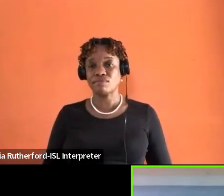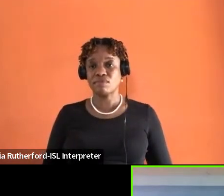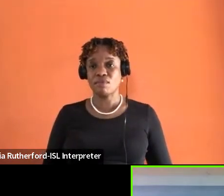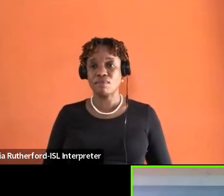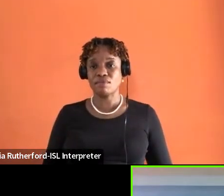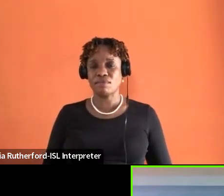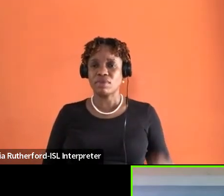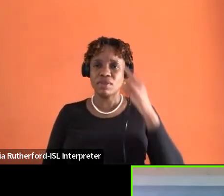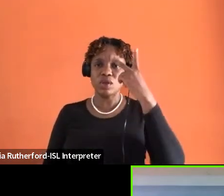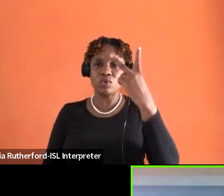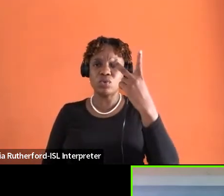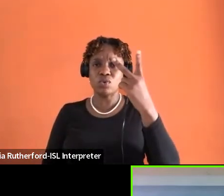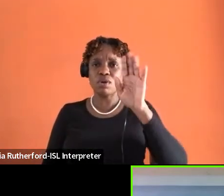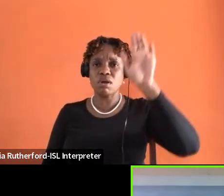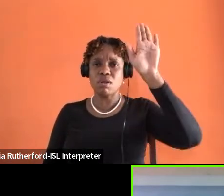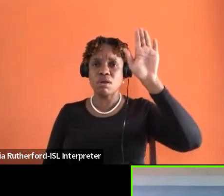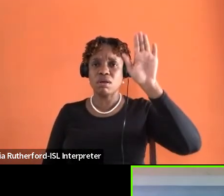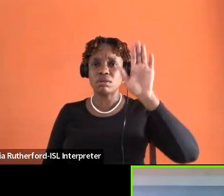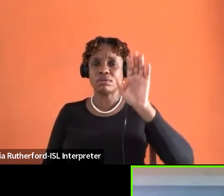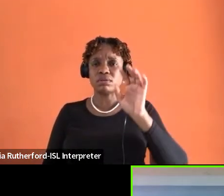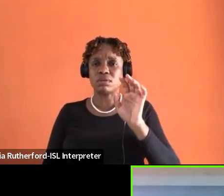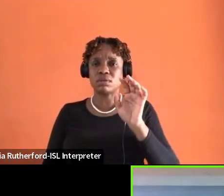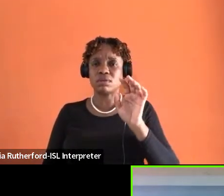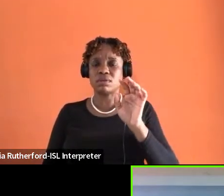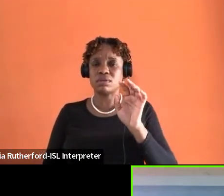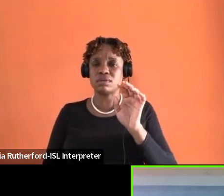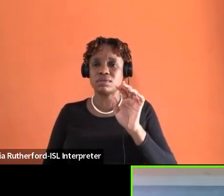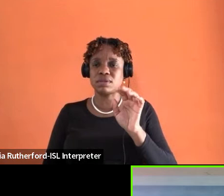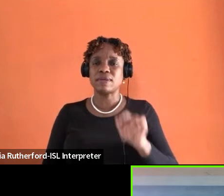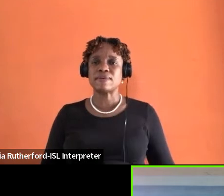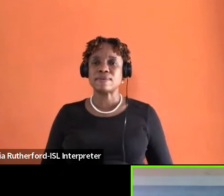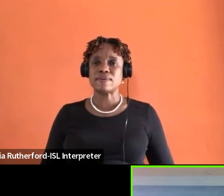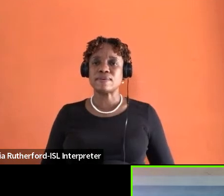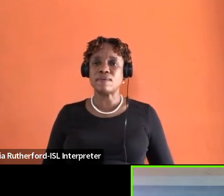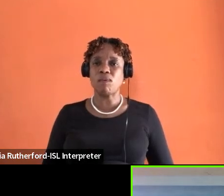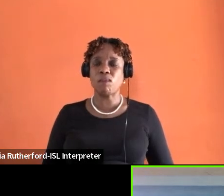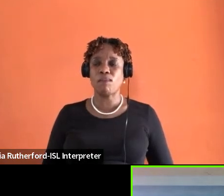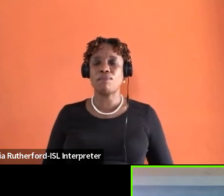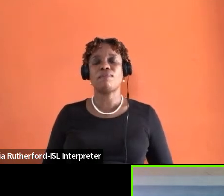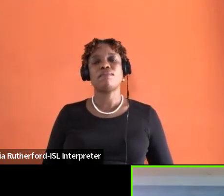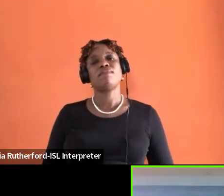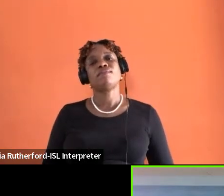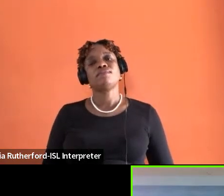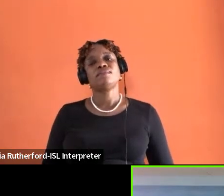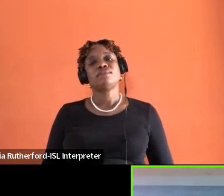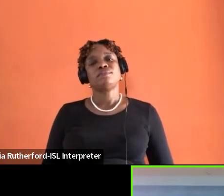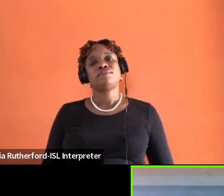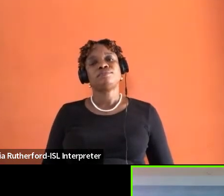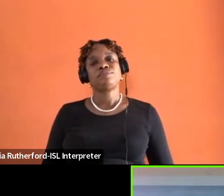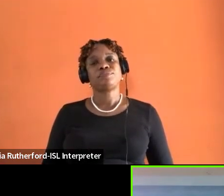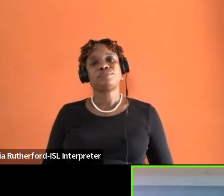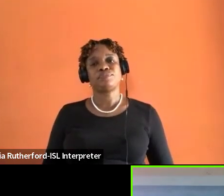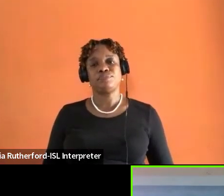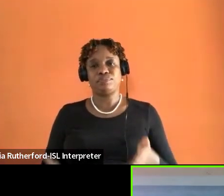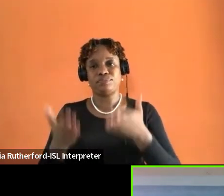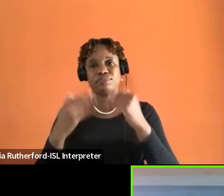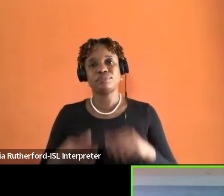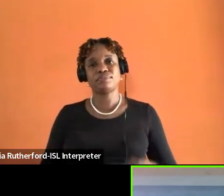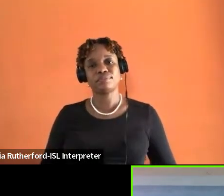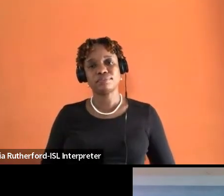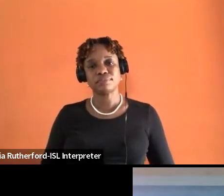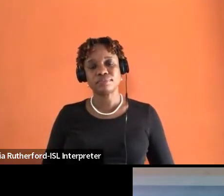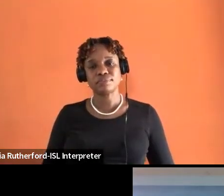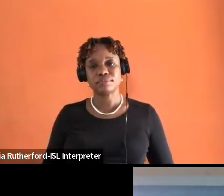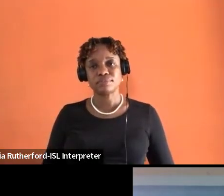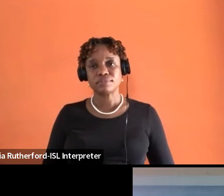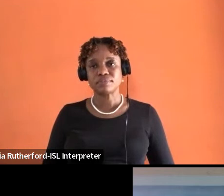there are 2 hands that I had seen. So my second to last question, you can go ahead, whichever of